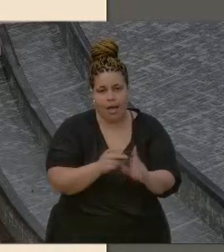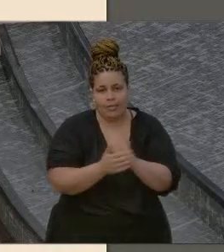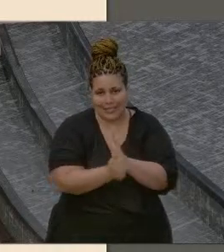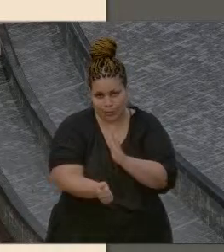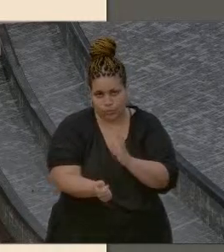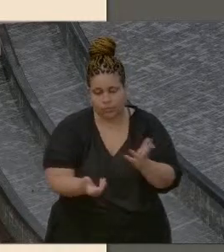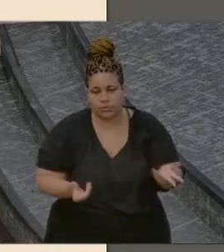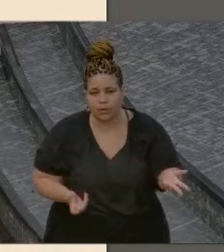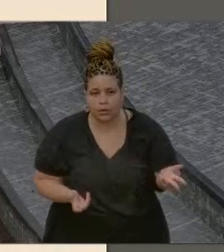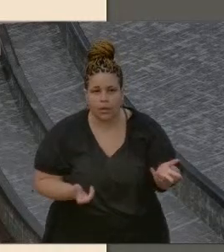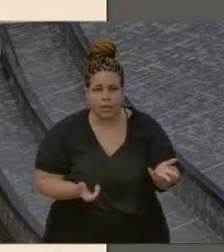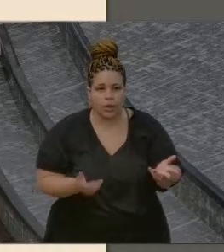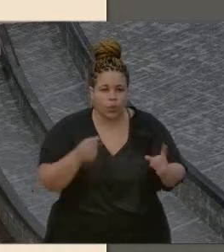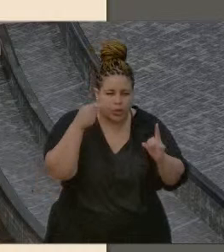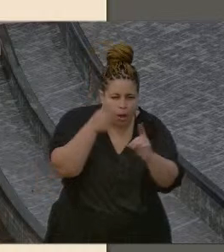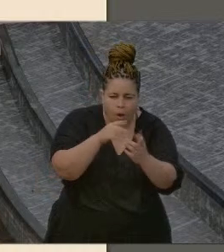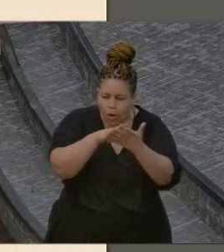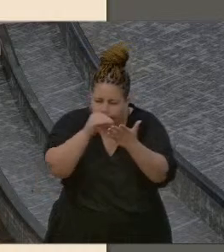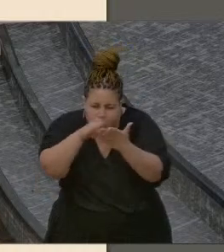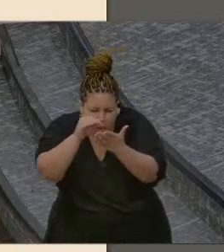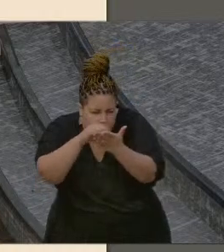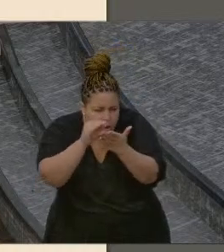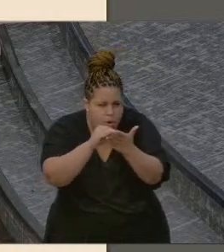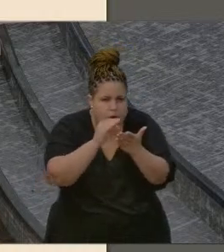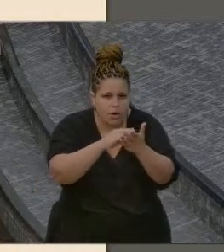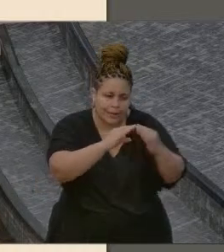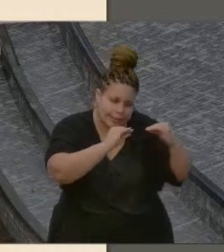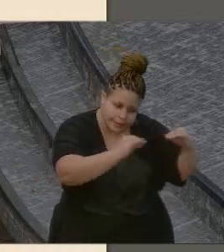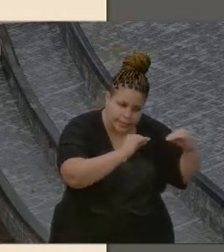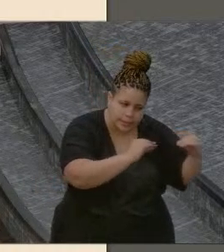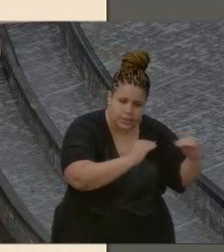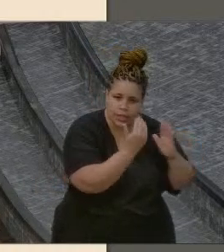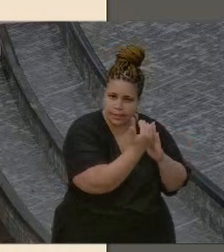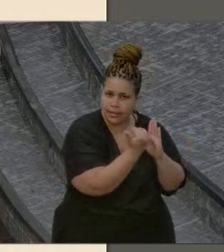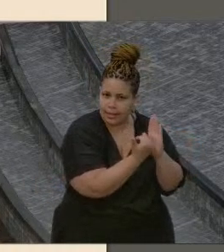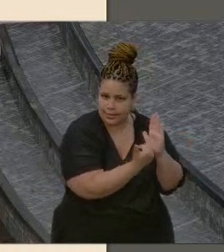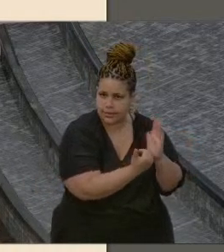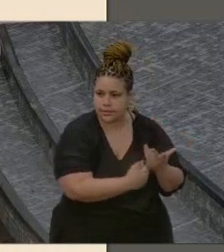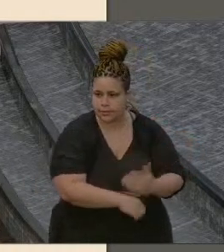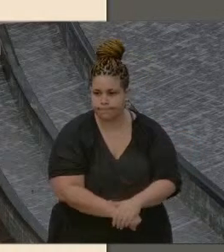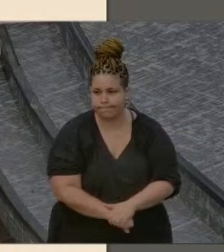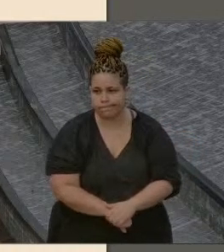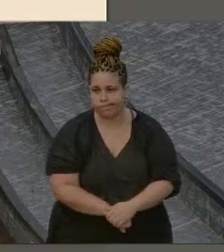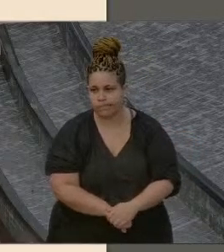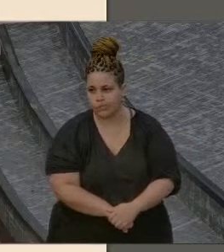the aim of learning and spreading those lessons.